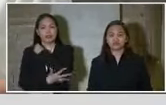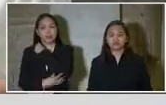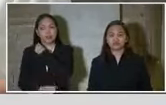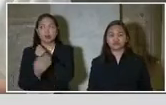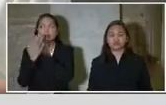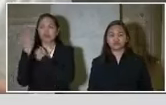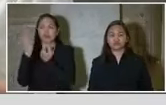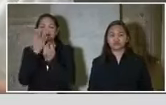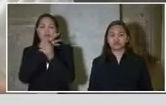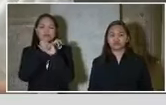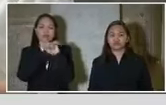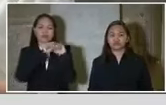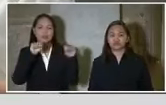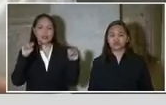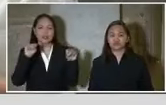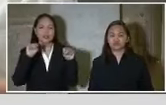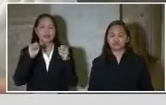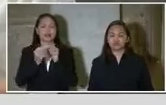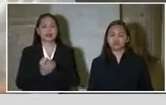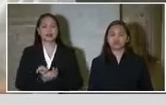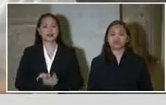save.